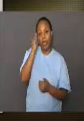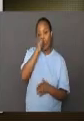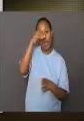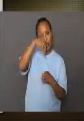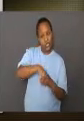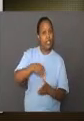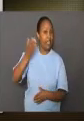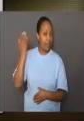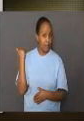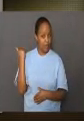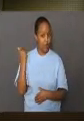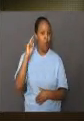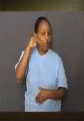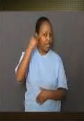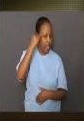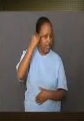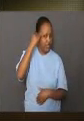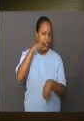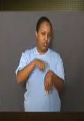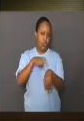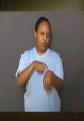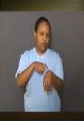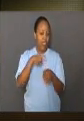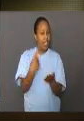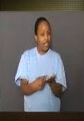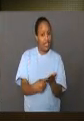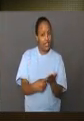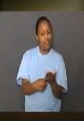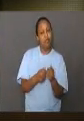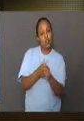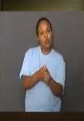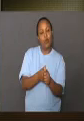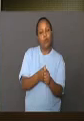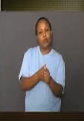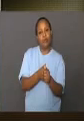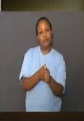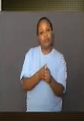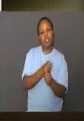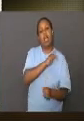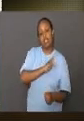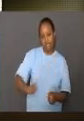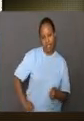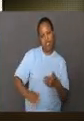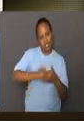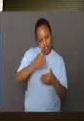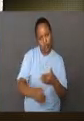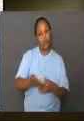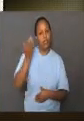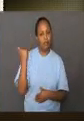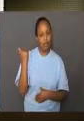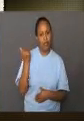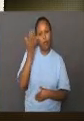Ethiopia is the Derg regime that followed the overthrow of Emperor Haile Selassie